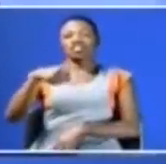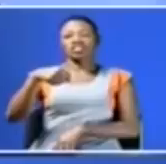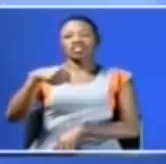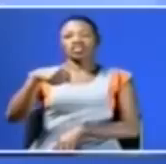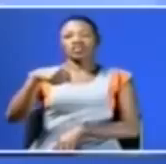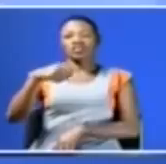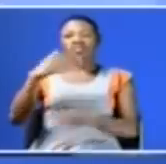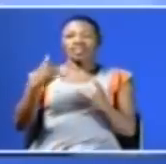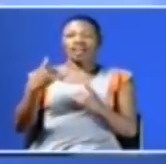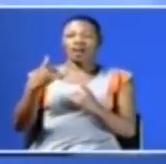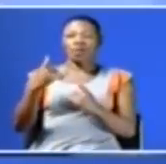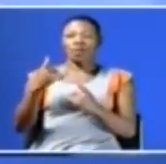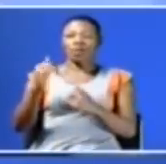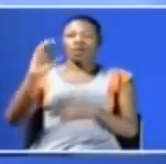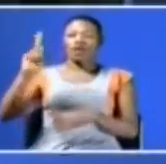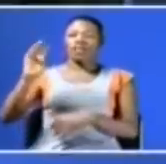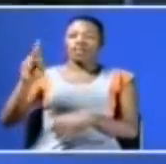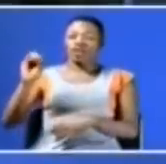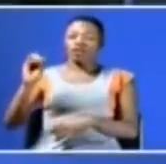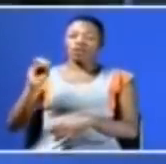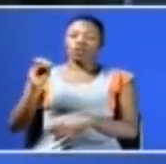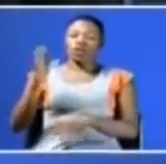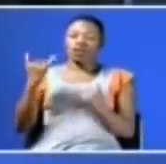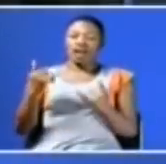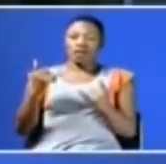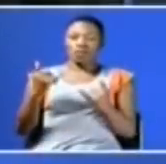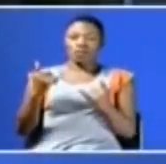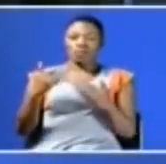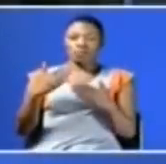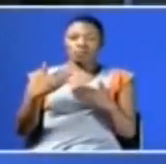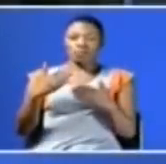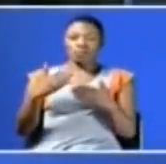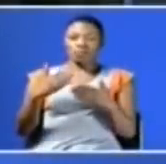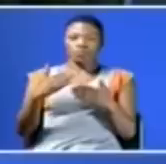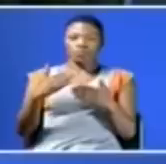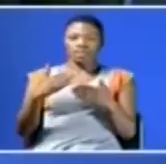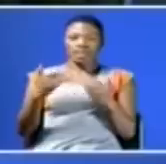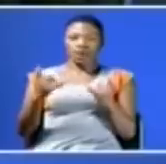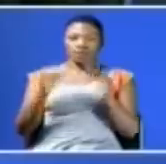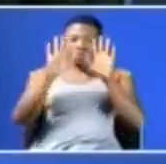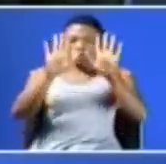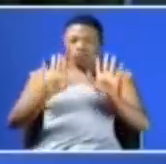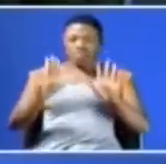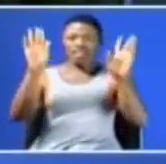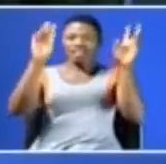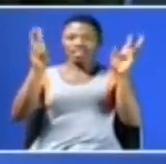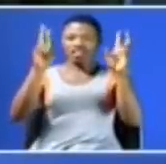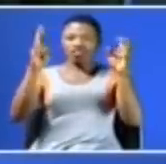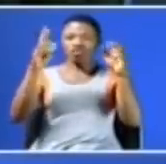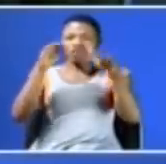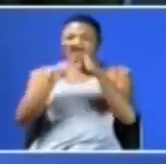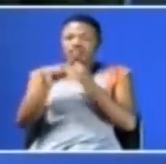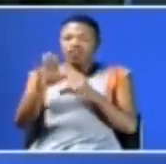Carol, let me come to you. We were talking about just before we went on the break, is the fundamental issue in your view